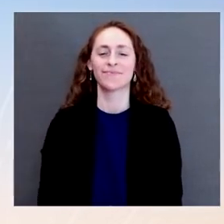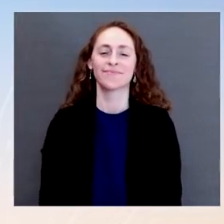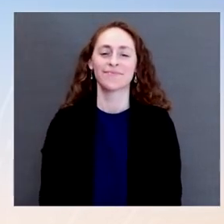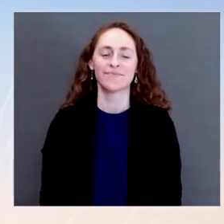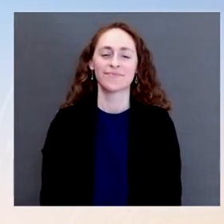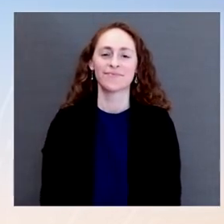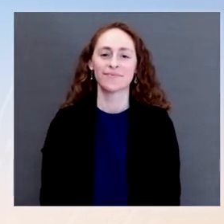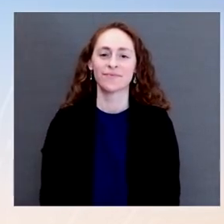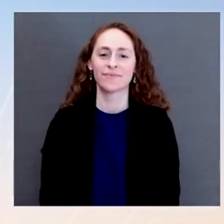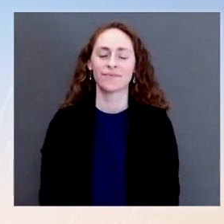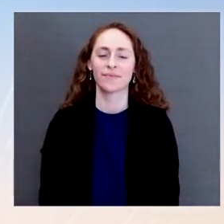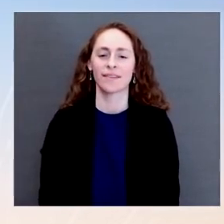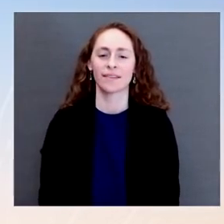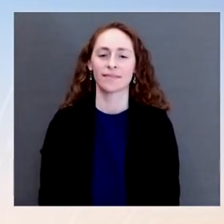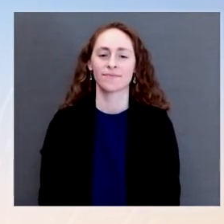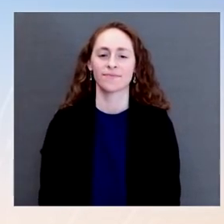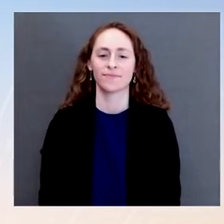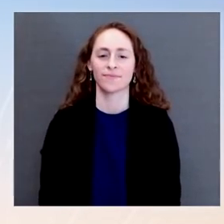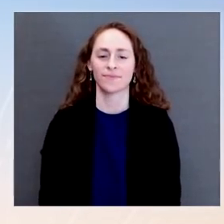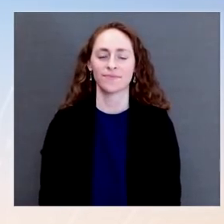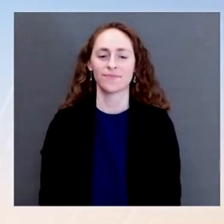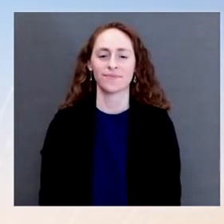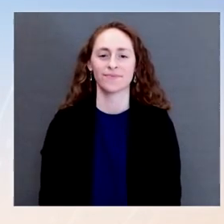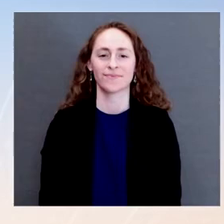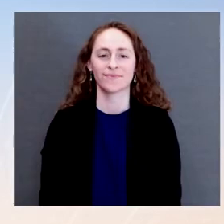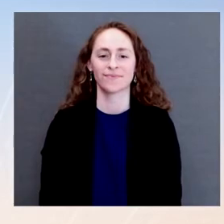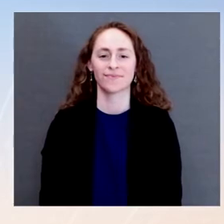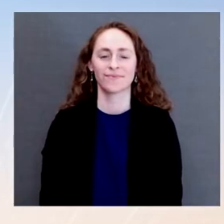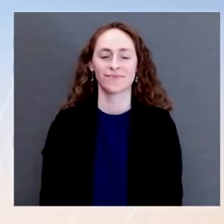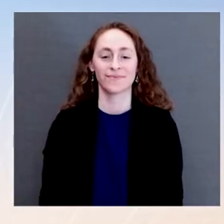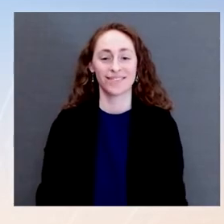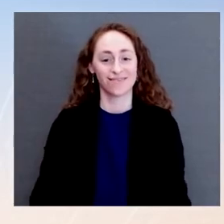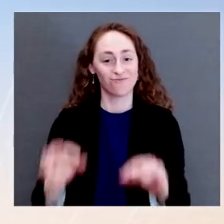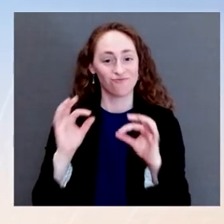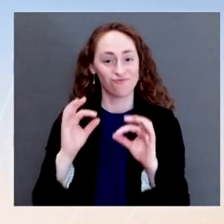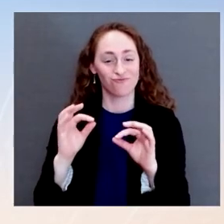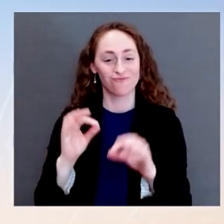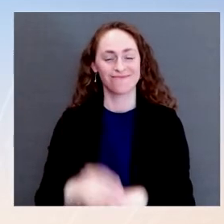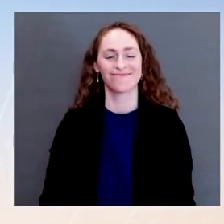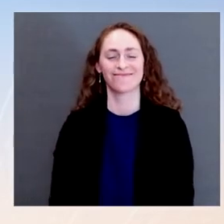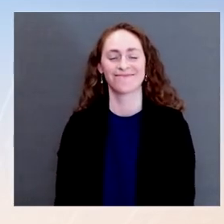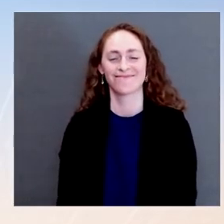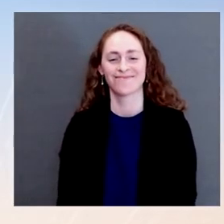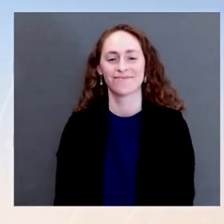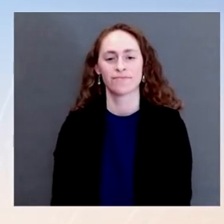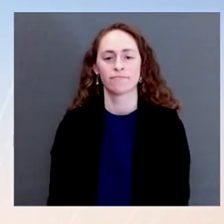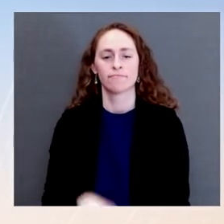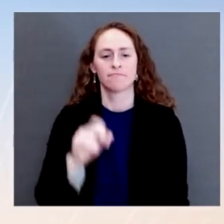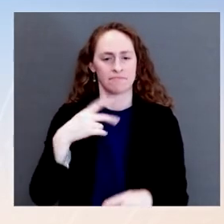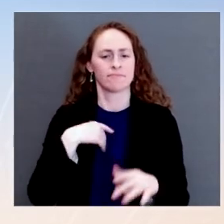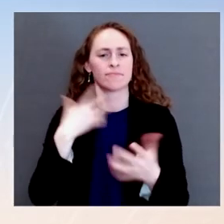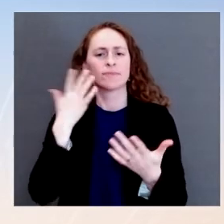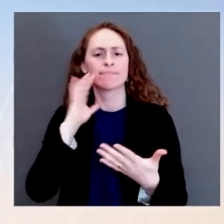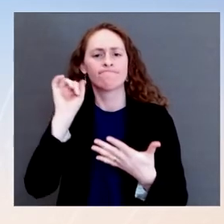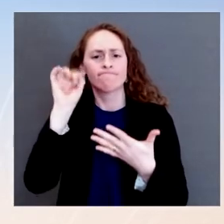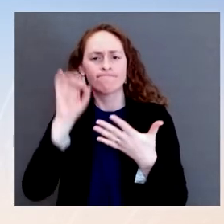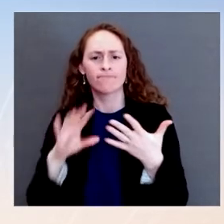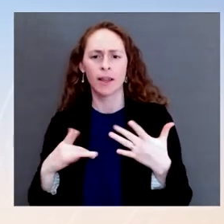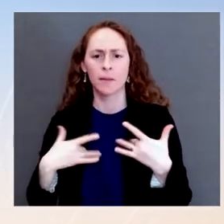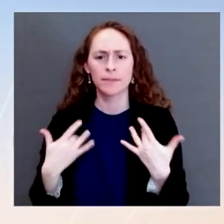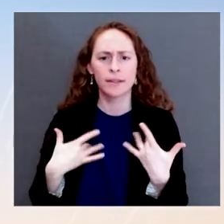Okay, we will also keep you guys updated on when the pool needs to gather as well, as we see if we're on time or